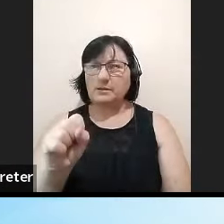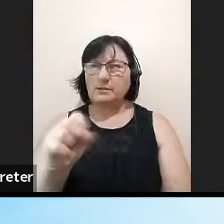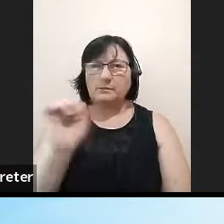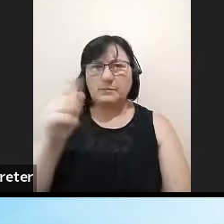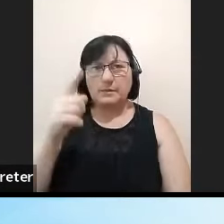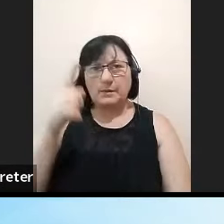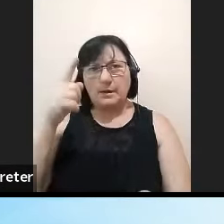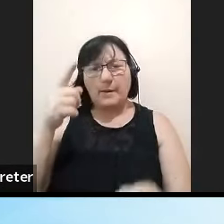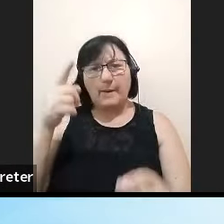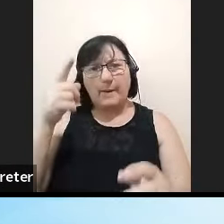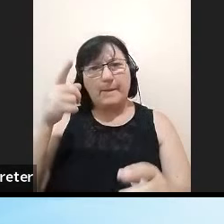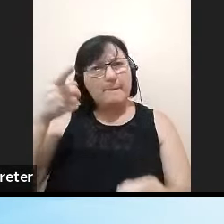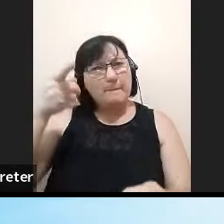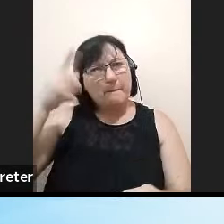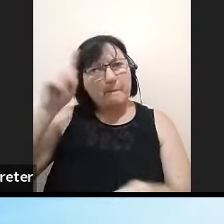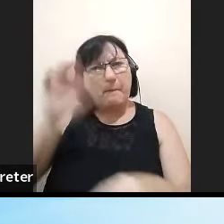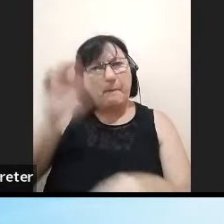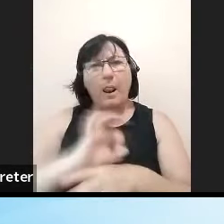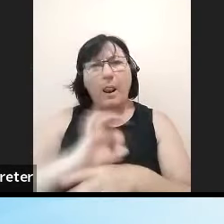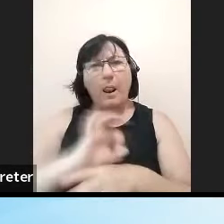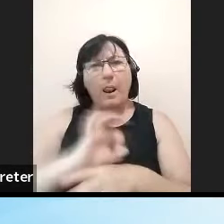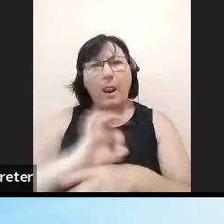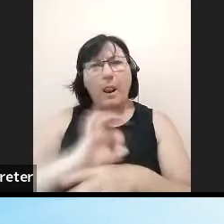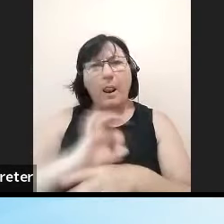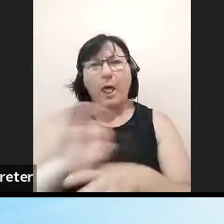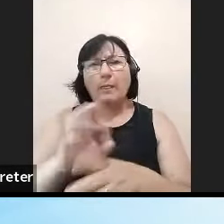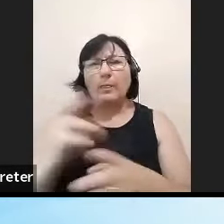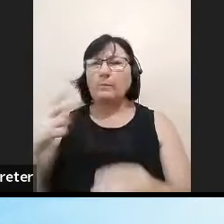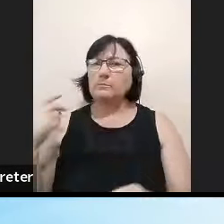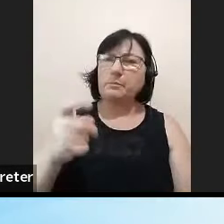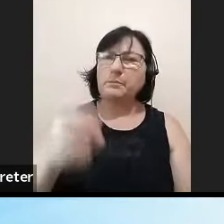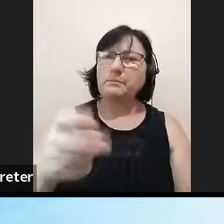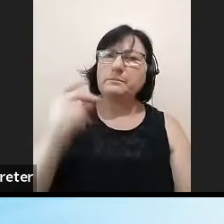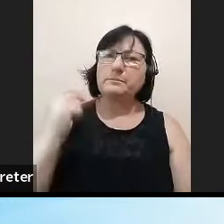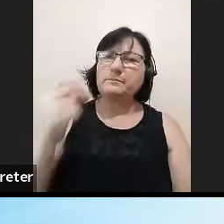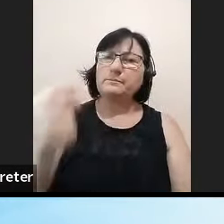getting applications finalized and approved?